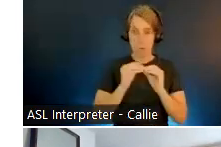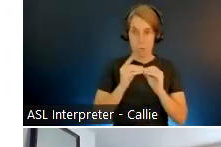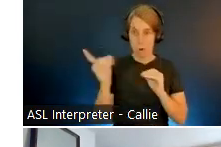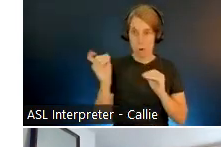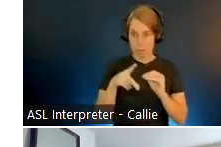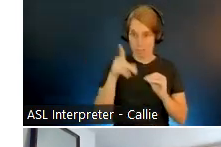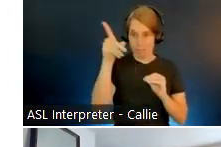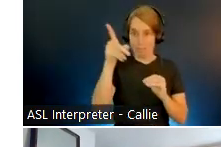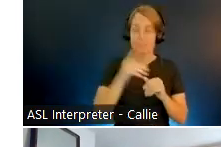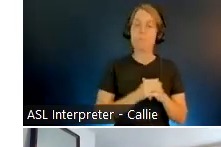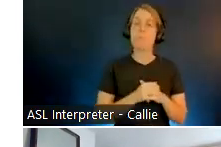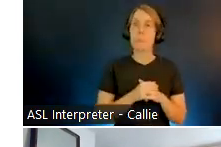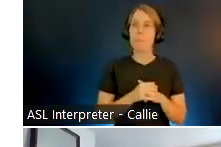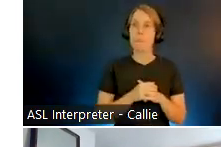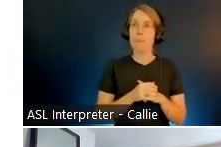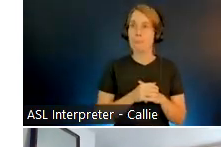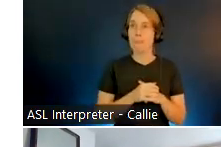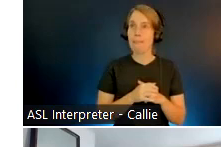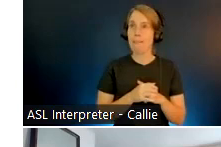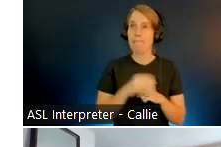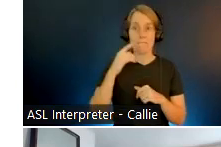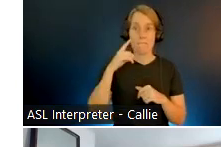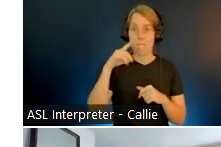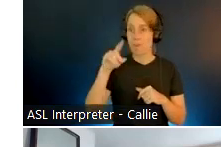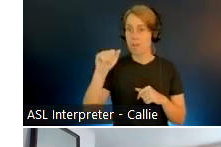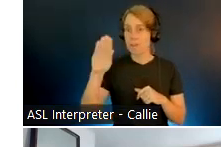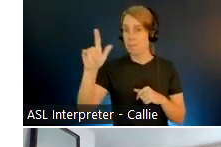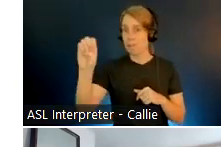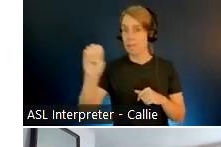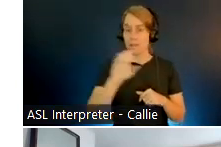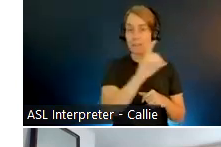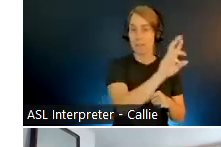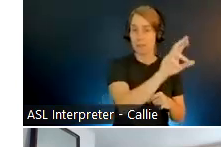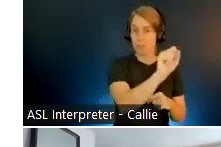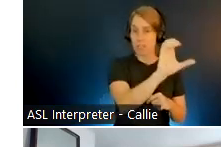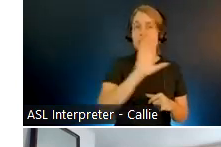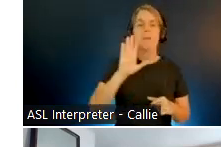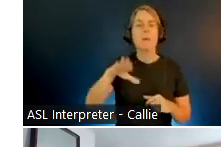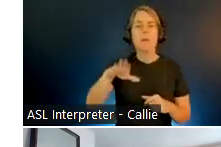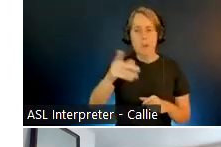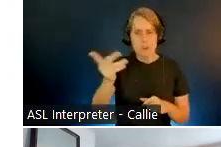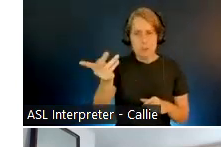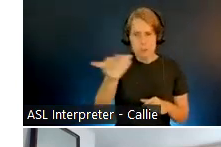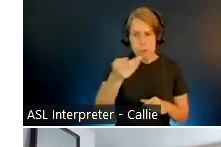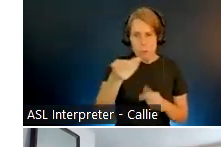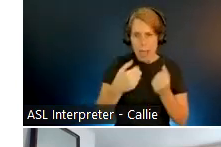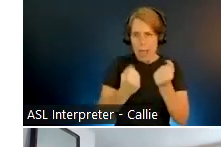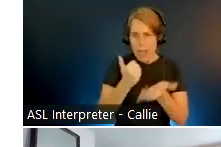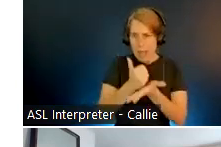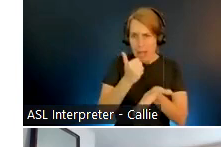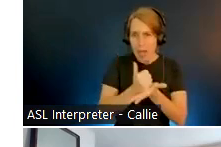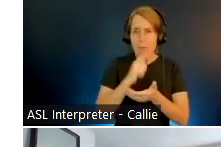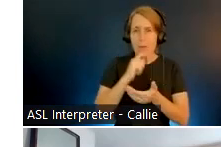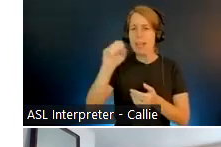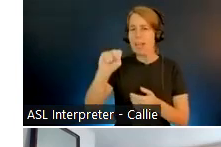questions. I'm assuming it's for ABLE or DRSC. Do you assist in matters regarding lack of effective services from